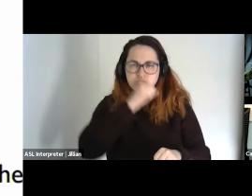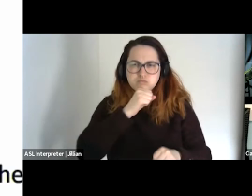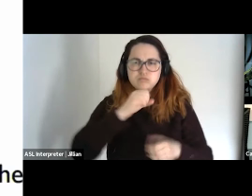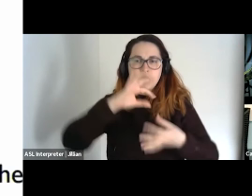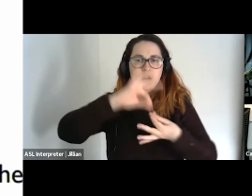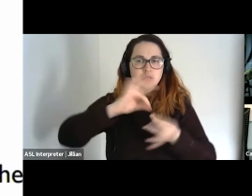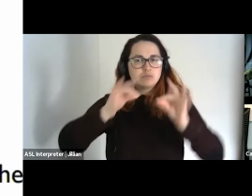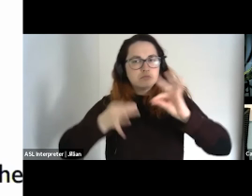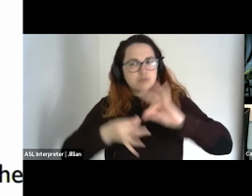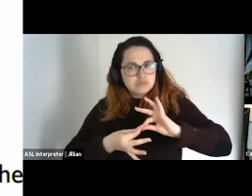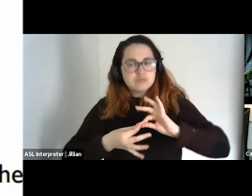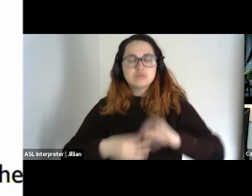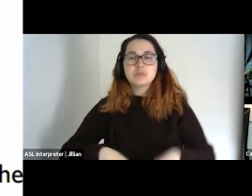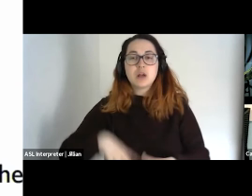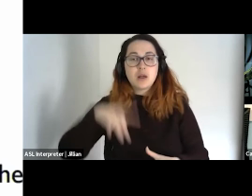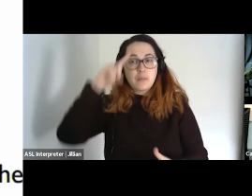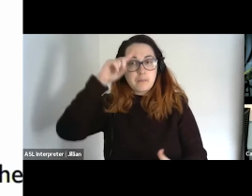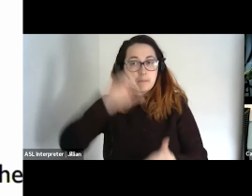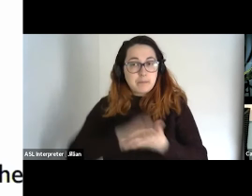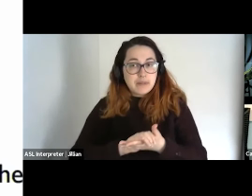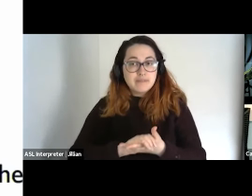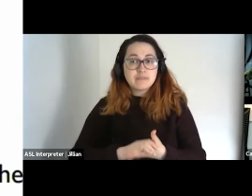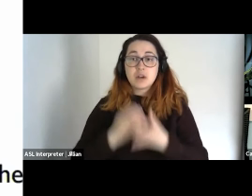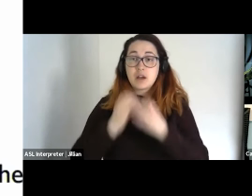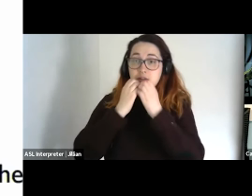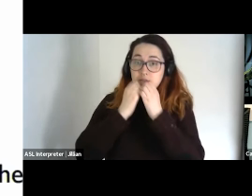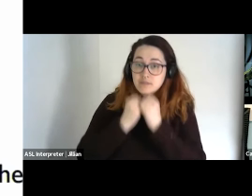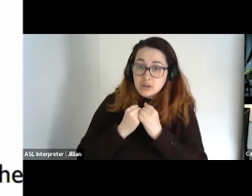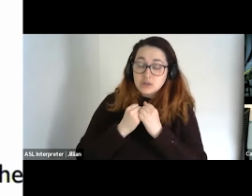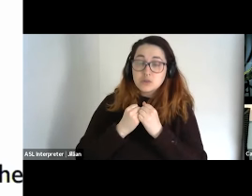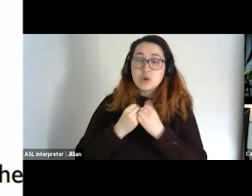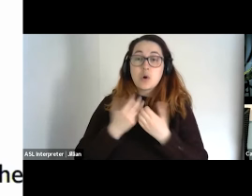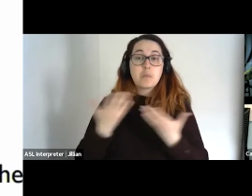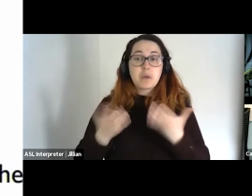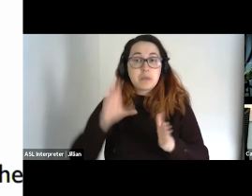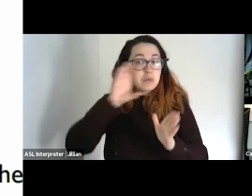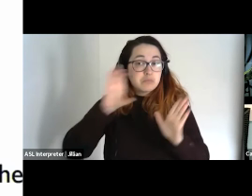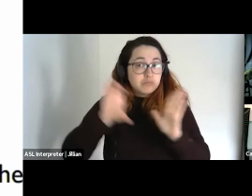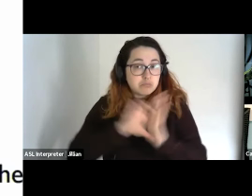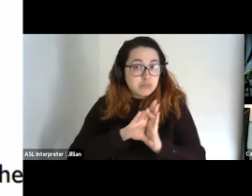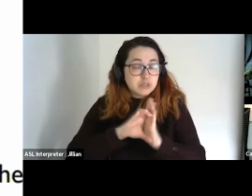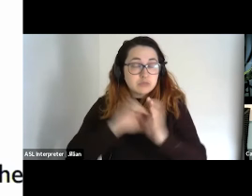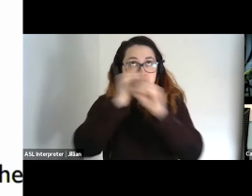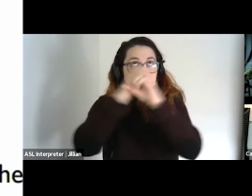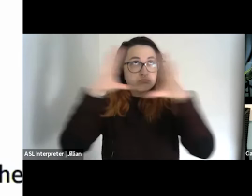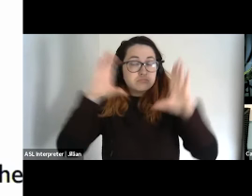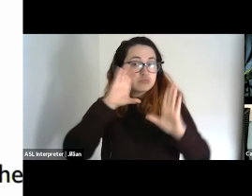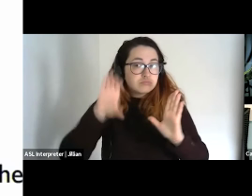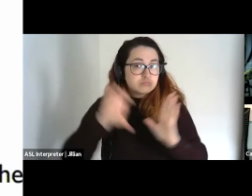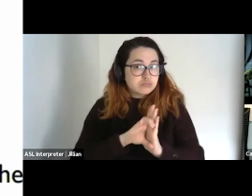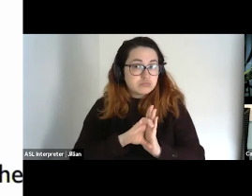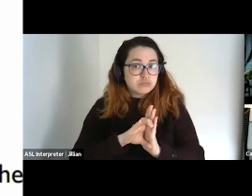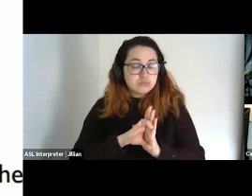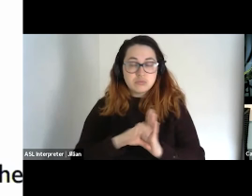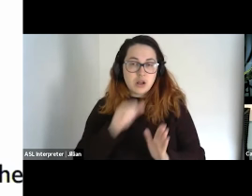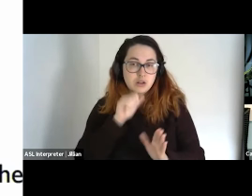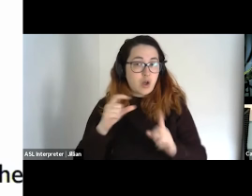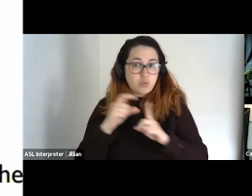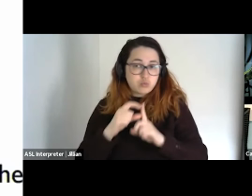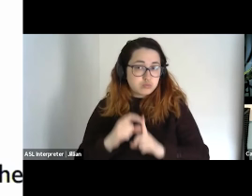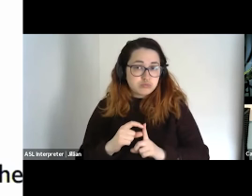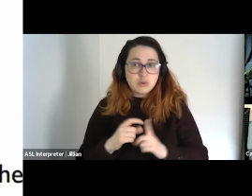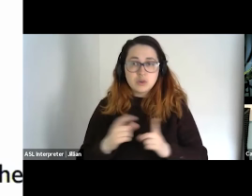beliefs, values, and so on. Sometimes they even take the form of images or pictures rather than words because they happen very, very quickly. Okay,